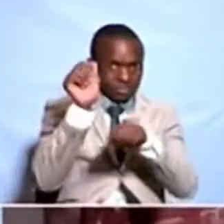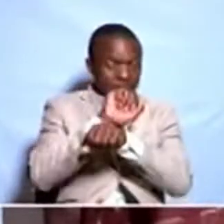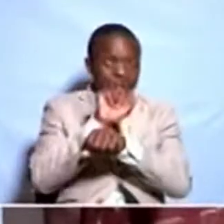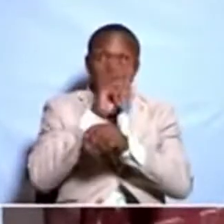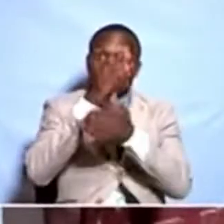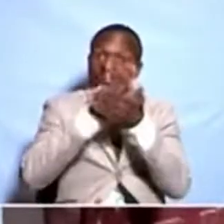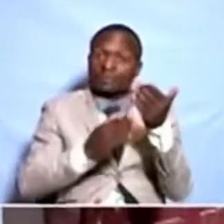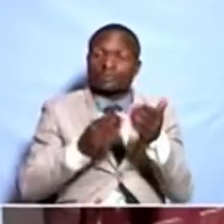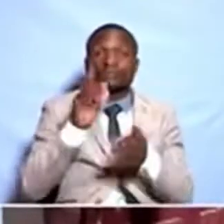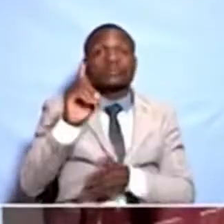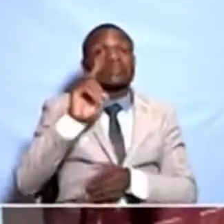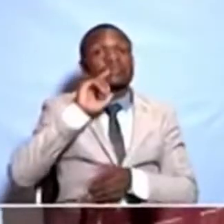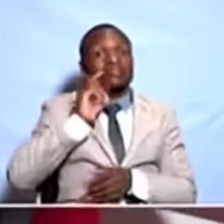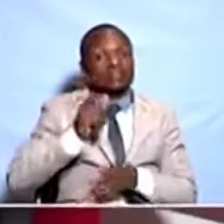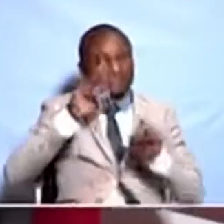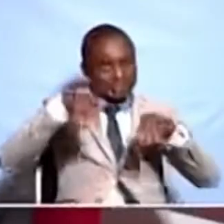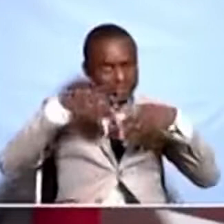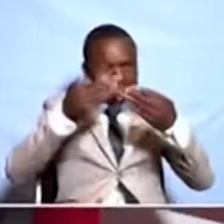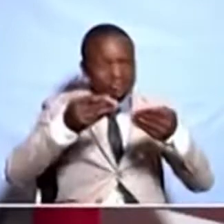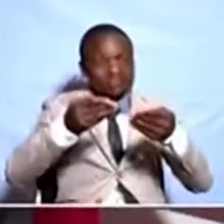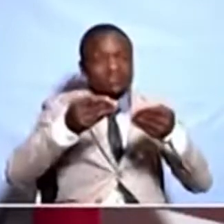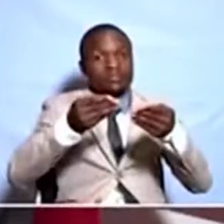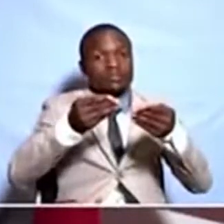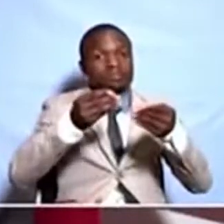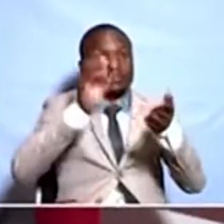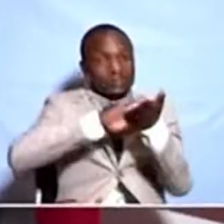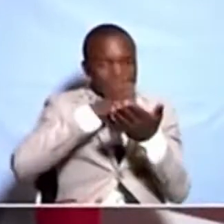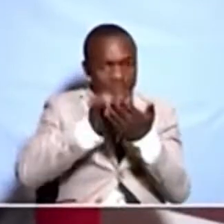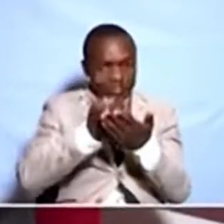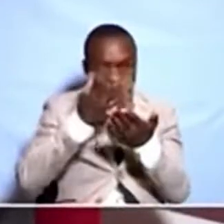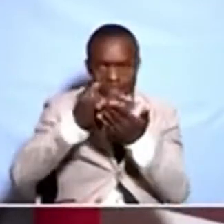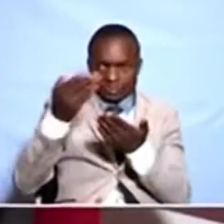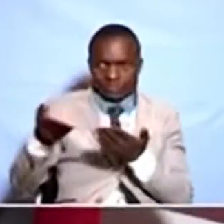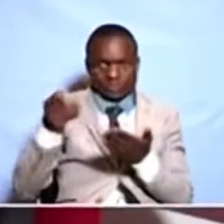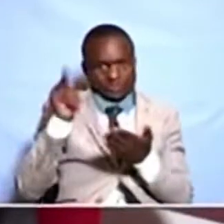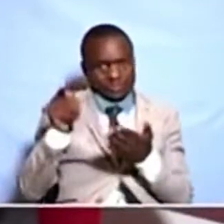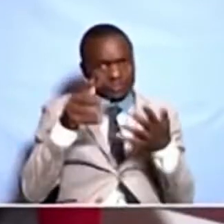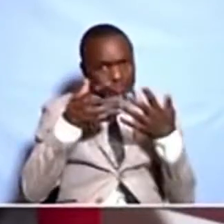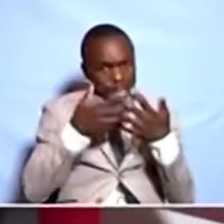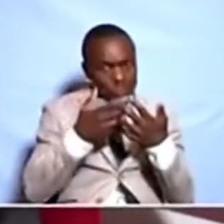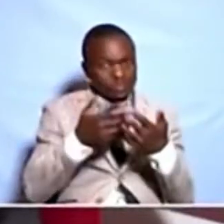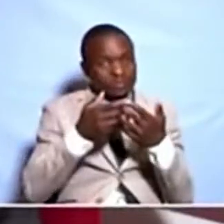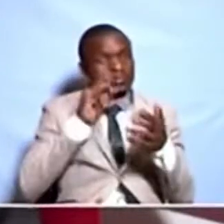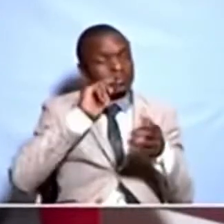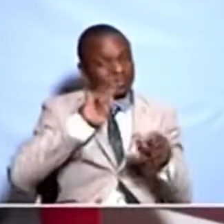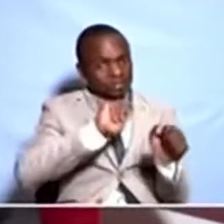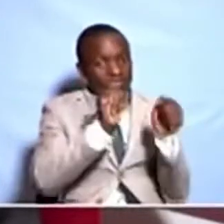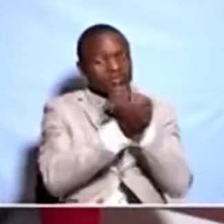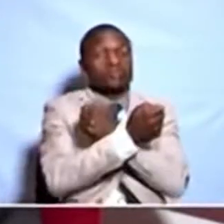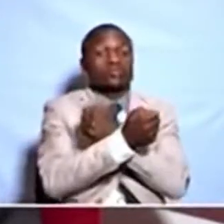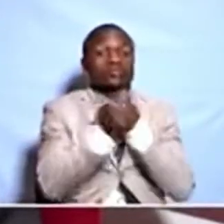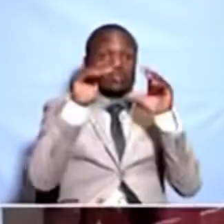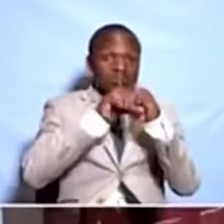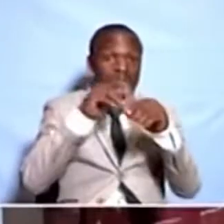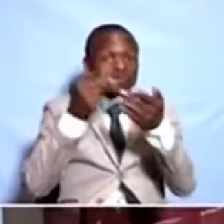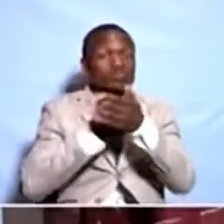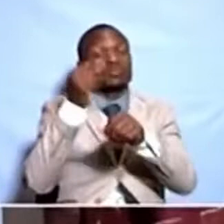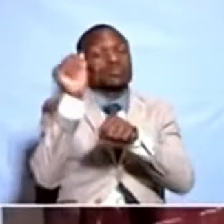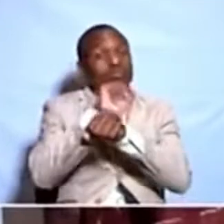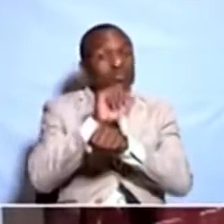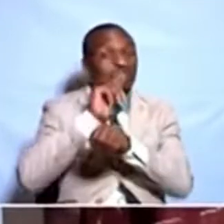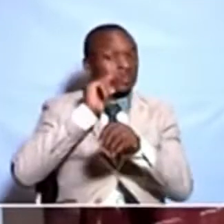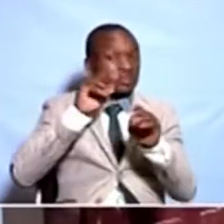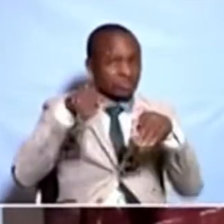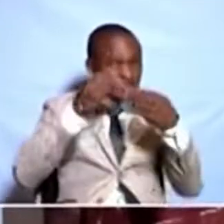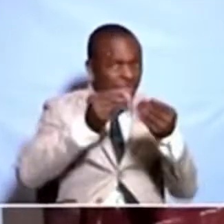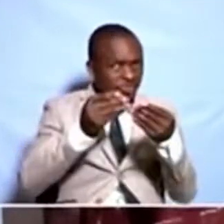sure must provide proof of yes, purchasing that engine that they need to replace in the new car. You must provide supporting